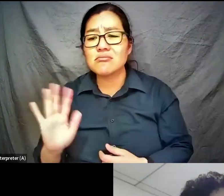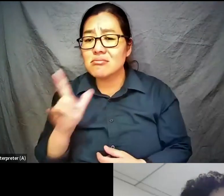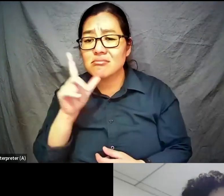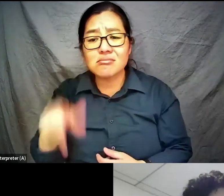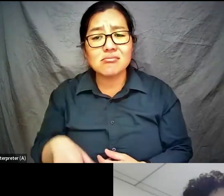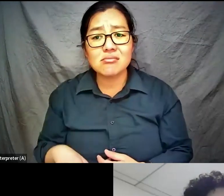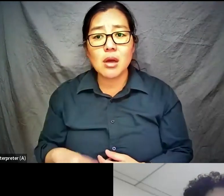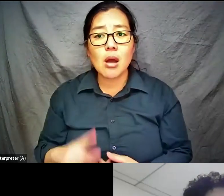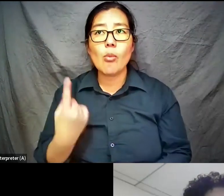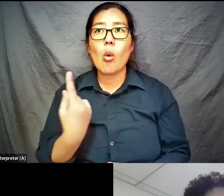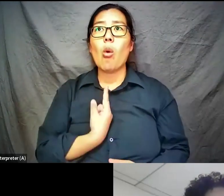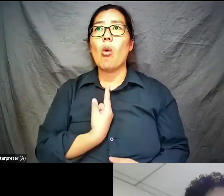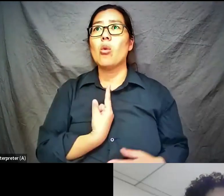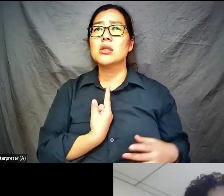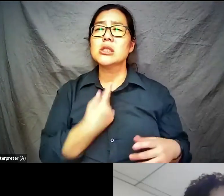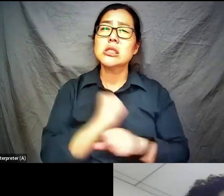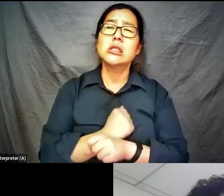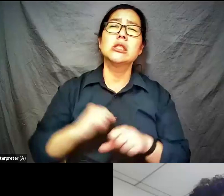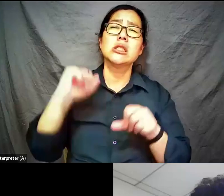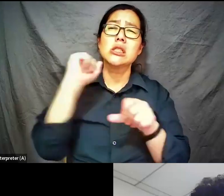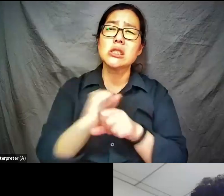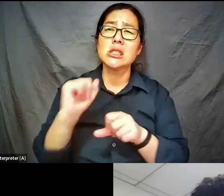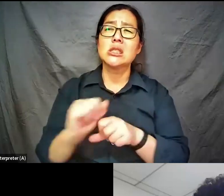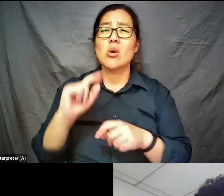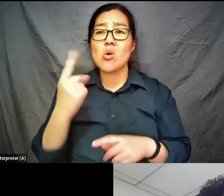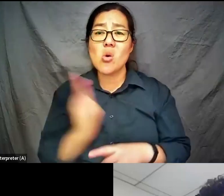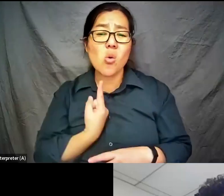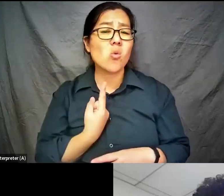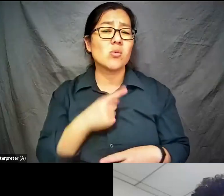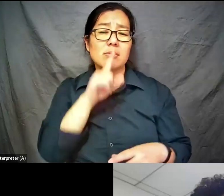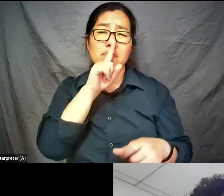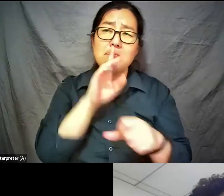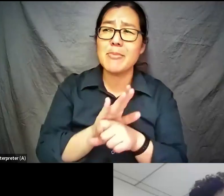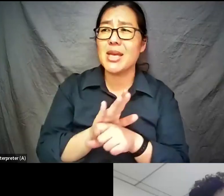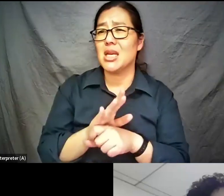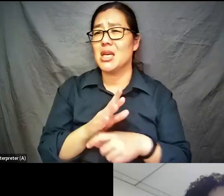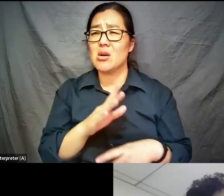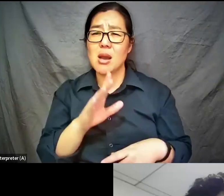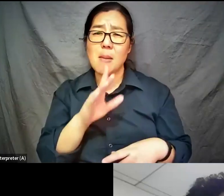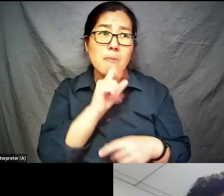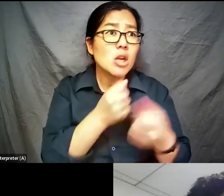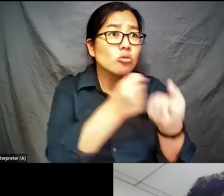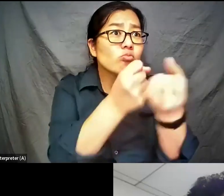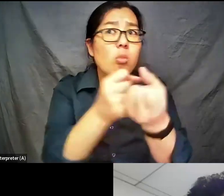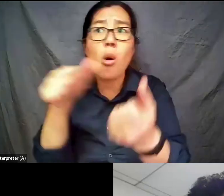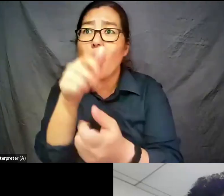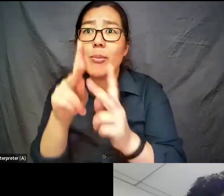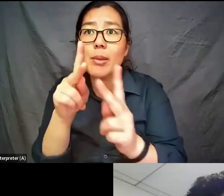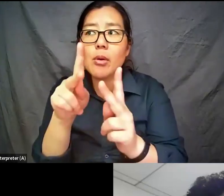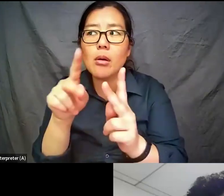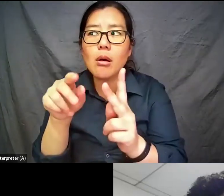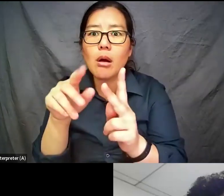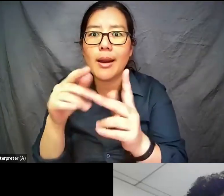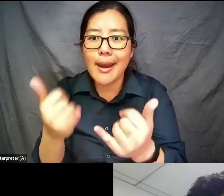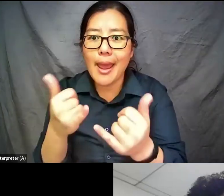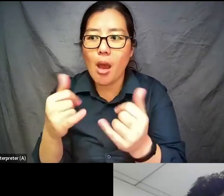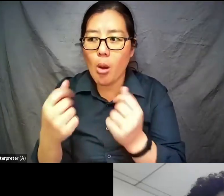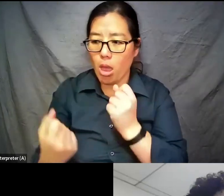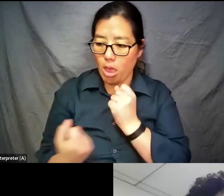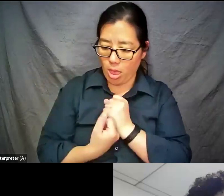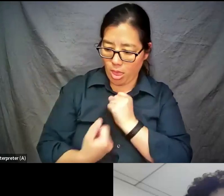conscious community building or your time in the fellowship today, and then I will wrap us up.